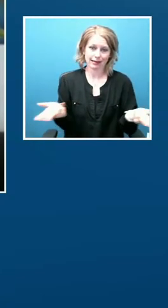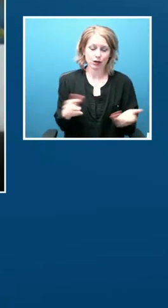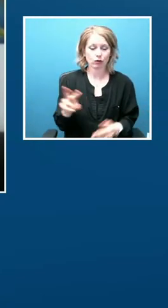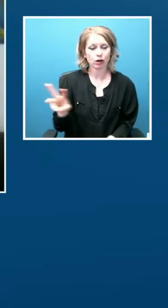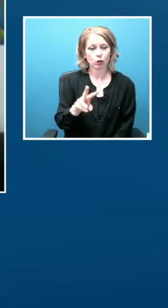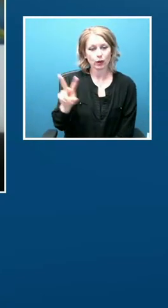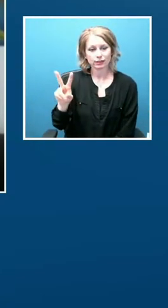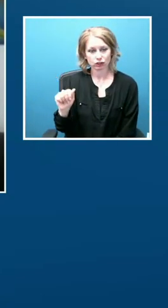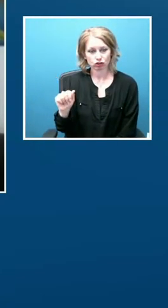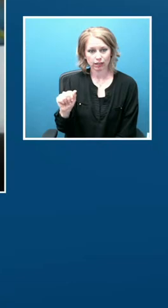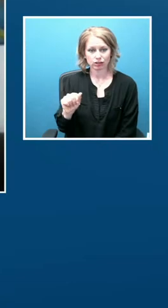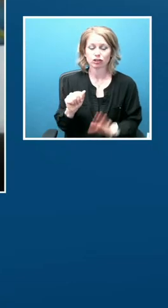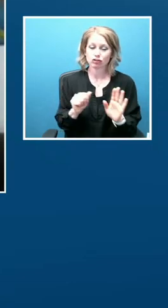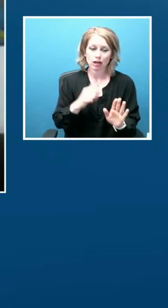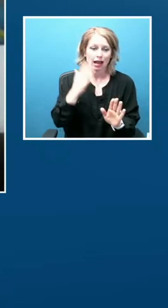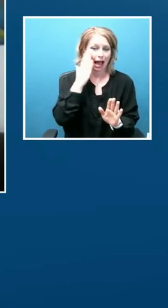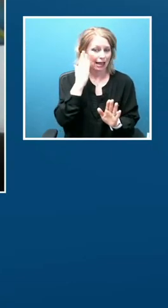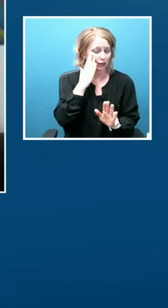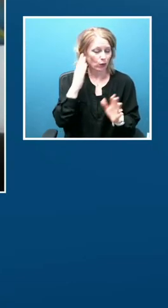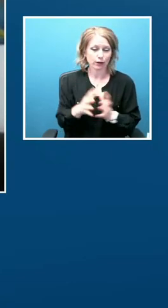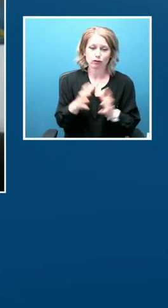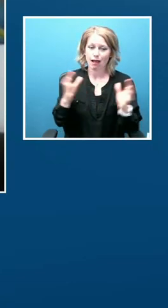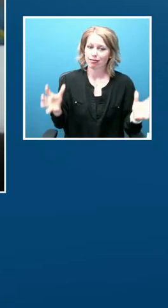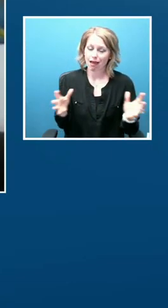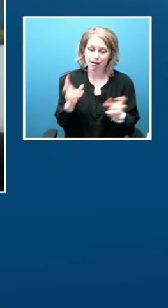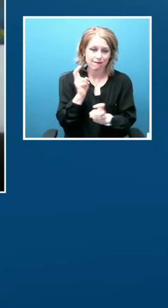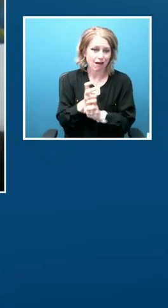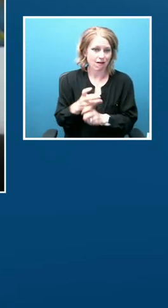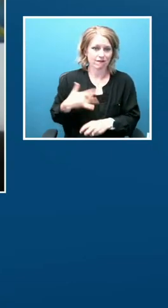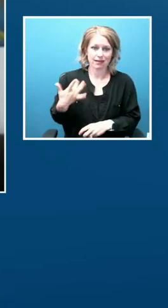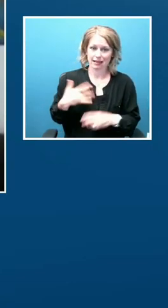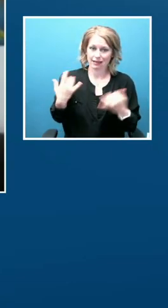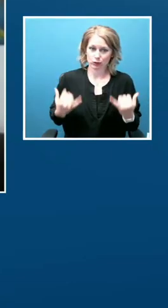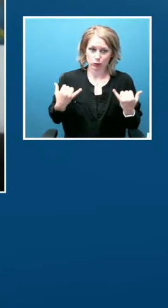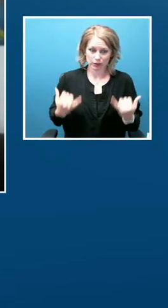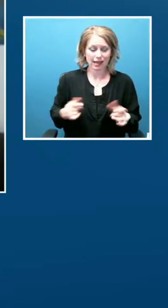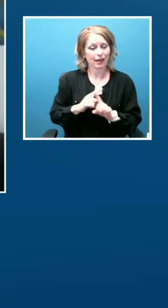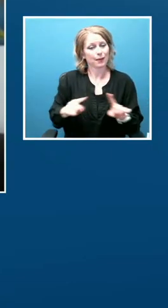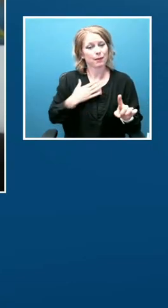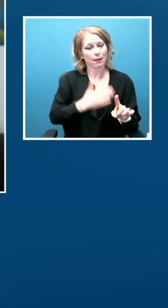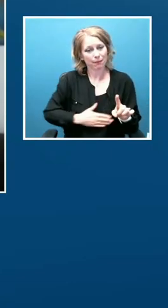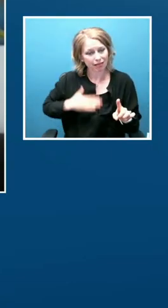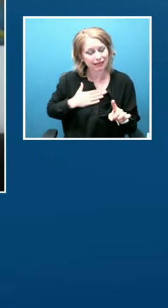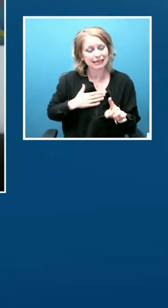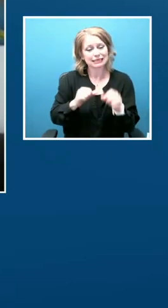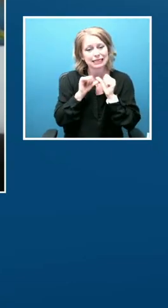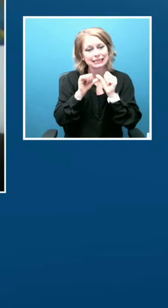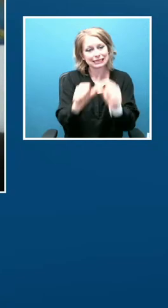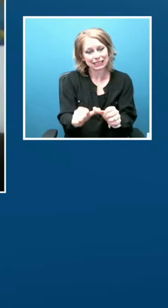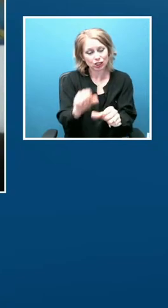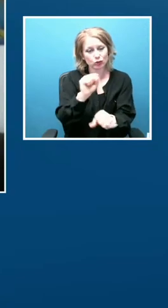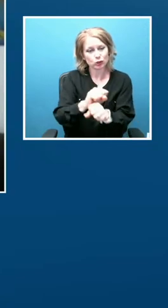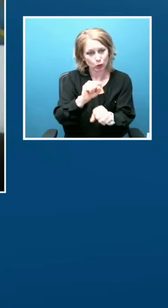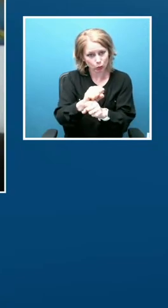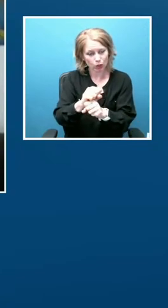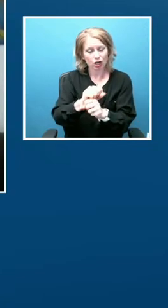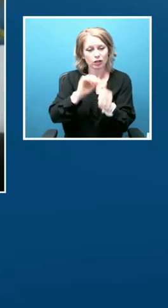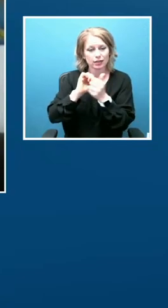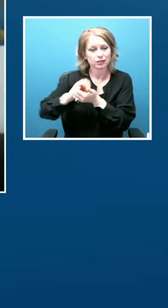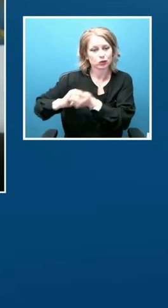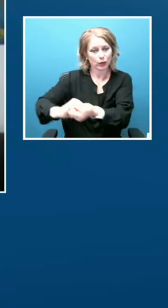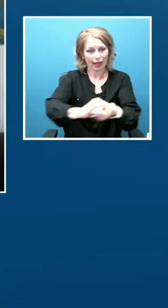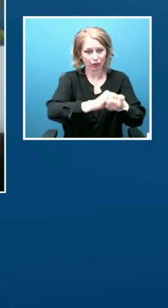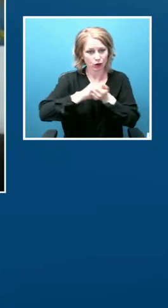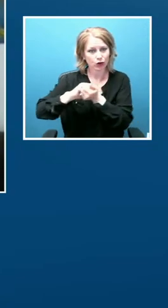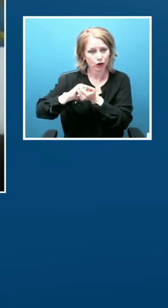that there's a lot of hard feelings here today, but please continue to work with the challengers here today so we can continue